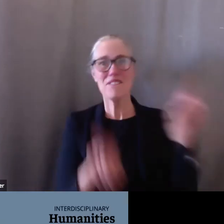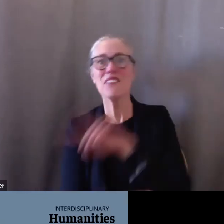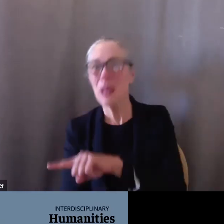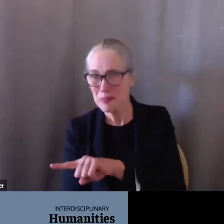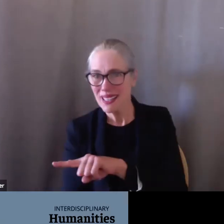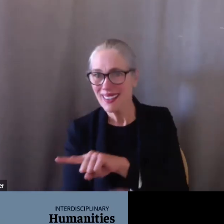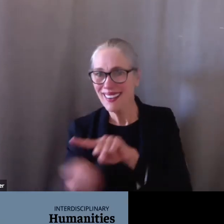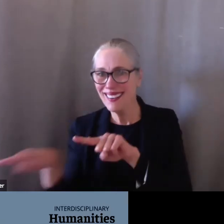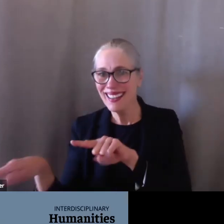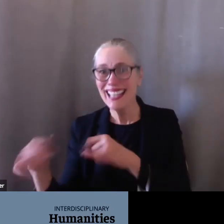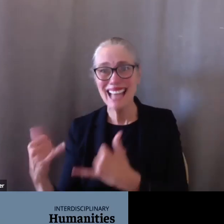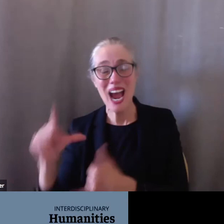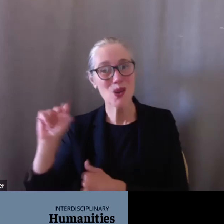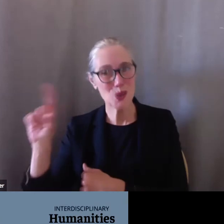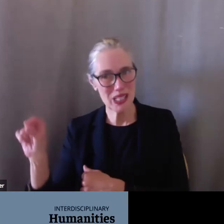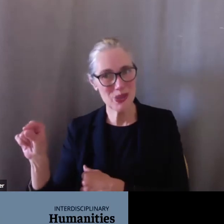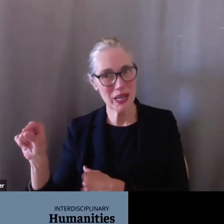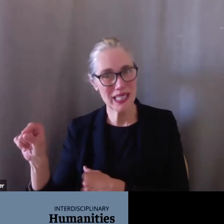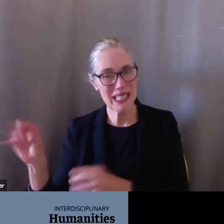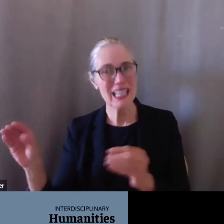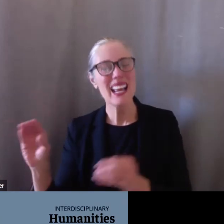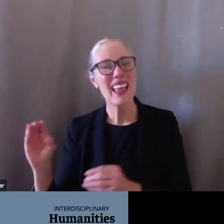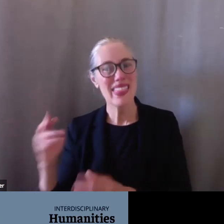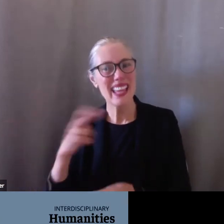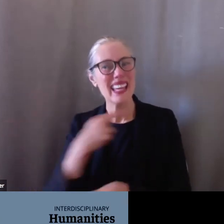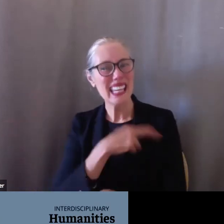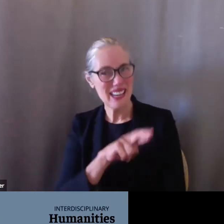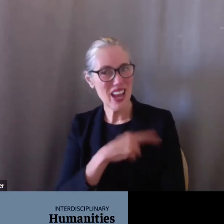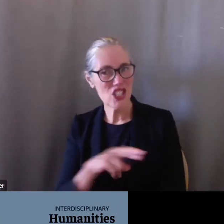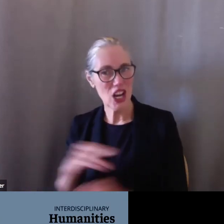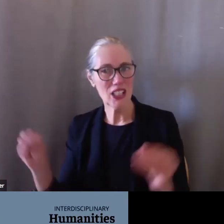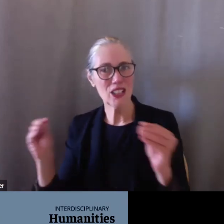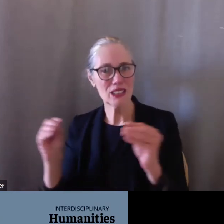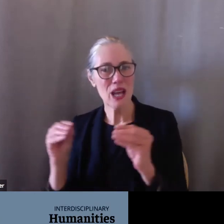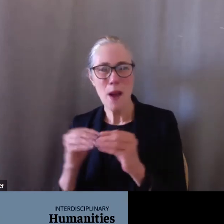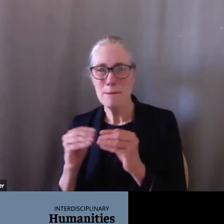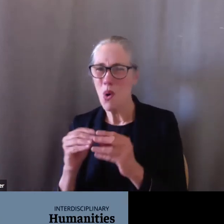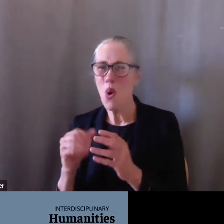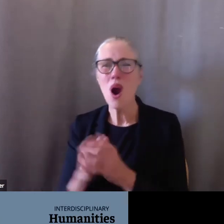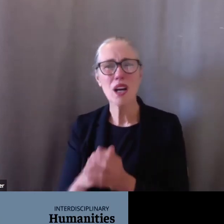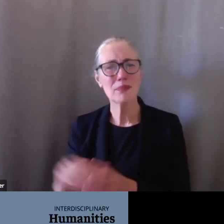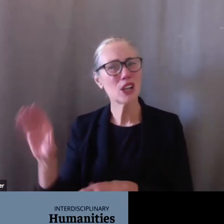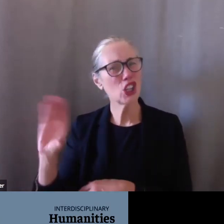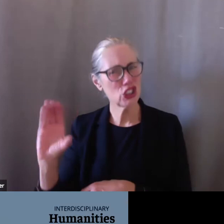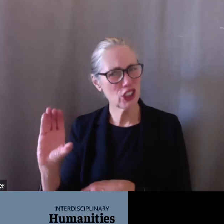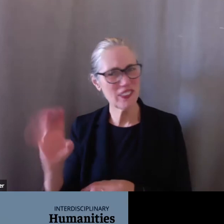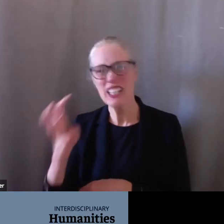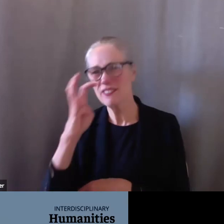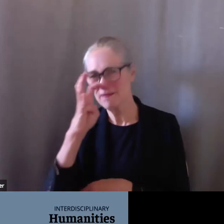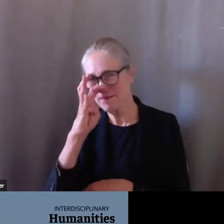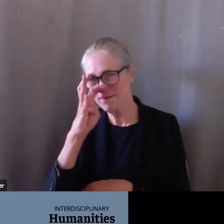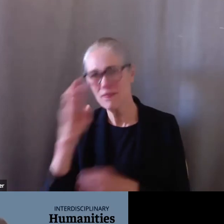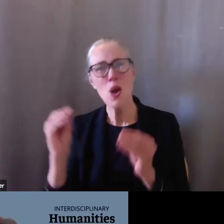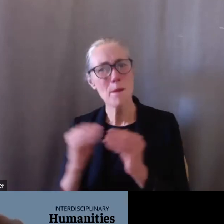about what you think was the source of the creative capitalism gap. Did it have origins in the different nature of the